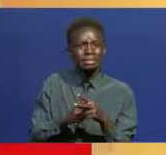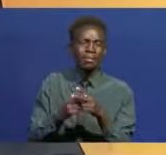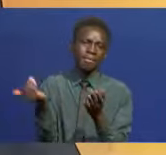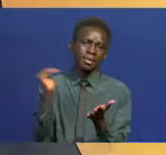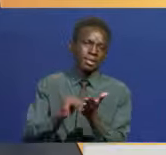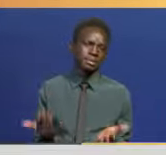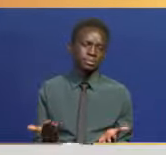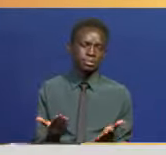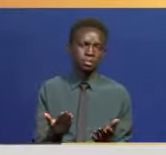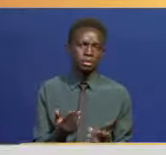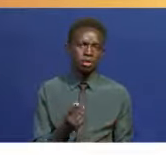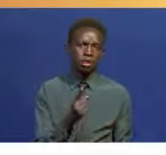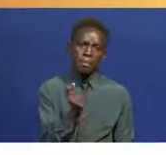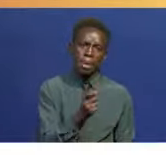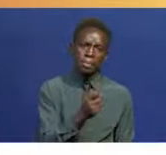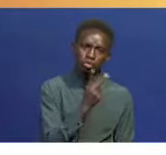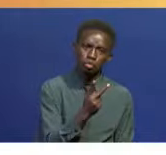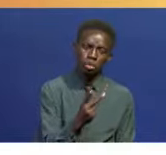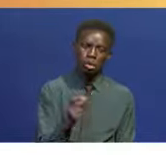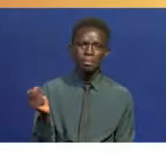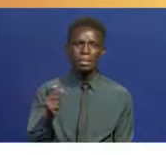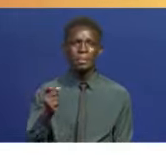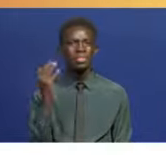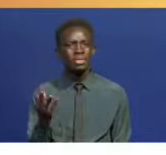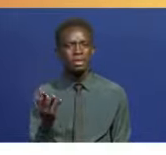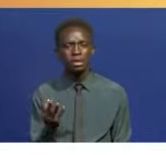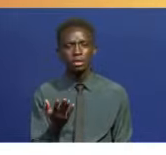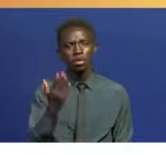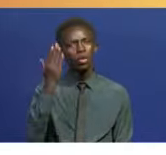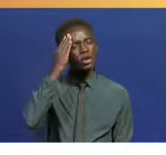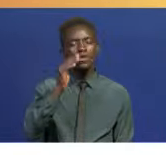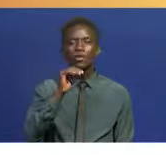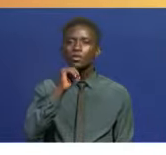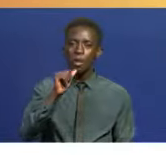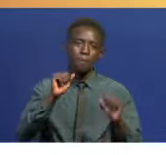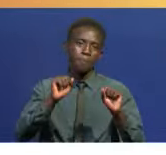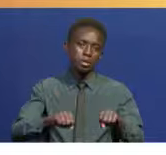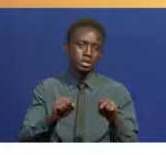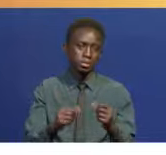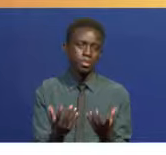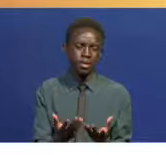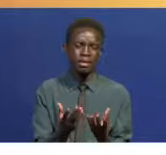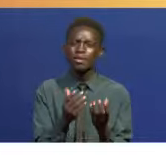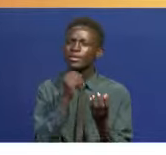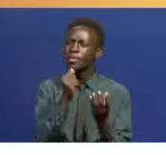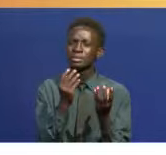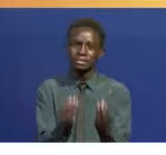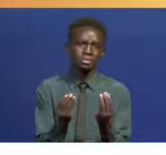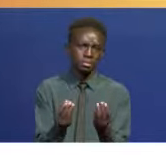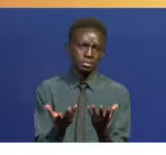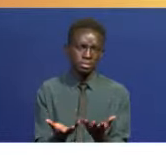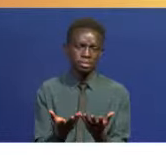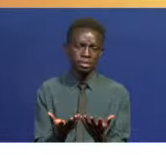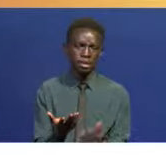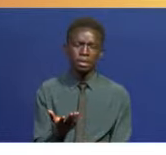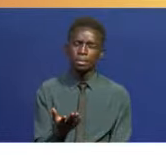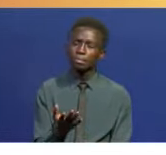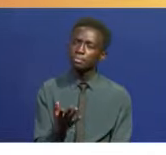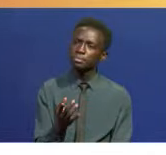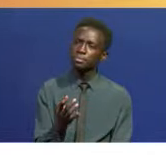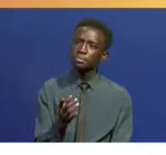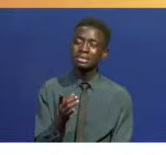2 months, within 3 months. I mean, it's not possible. It's not logical, Ben. And these are some of the things,